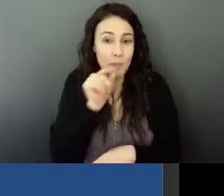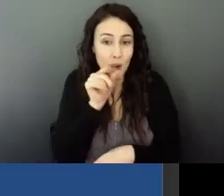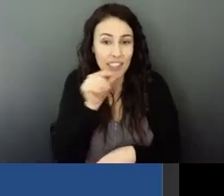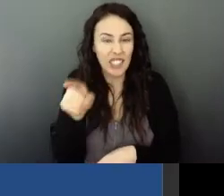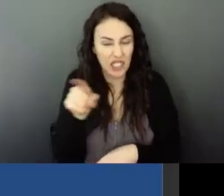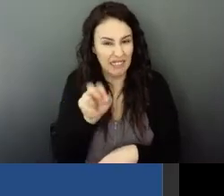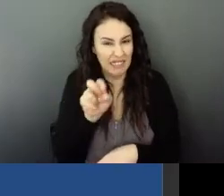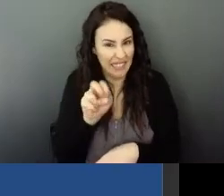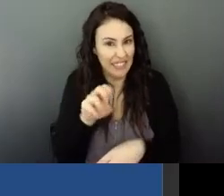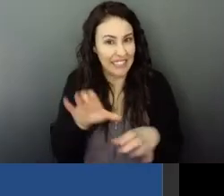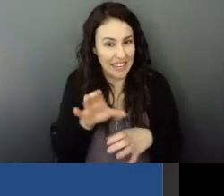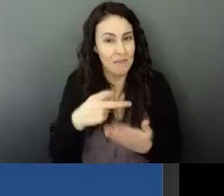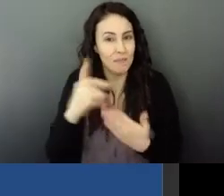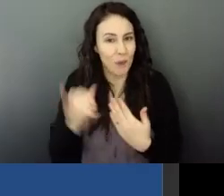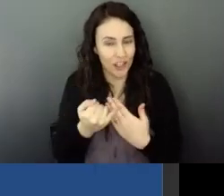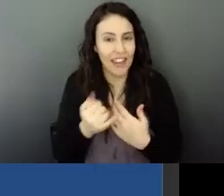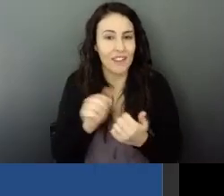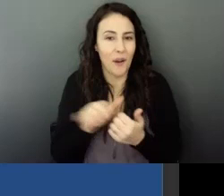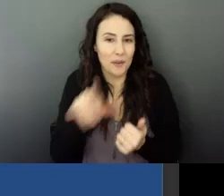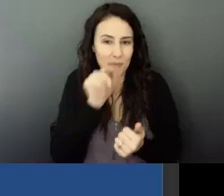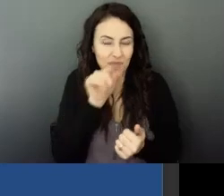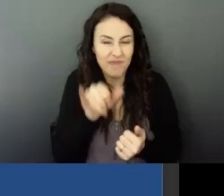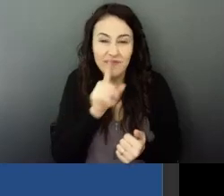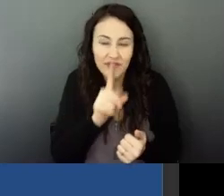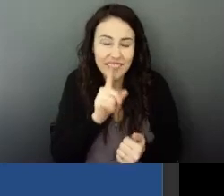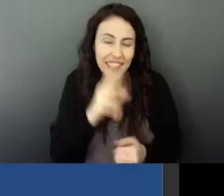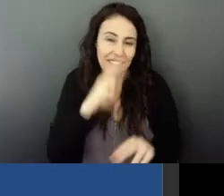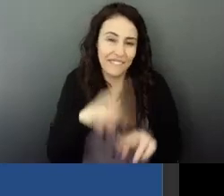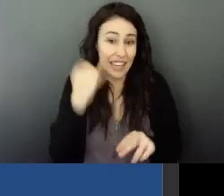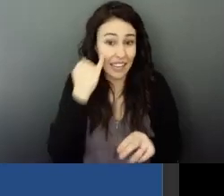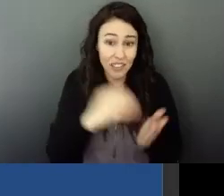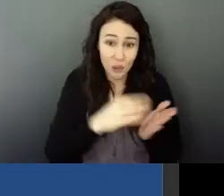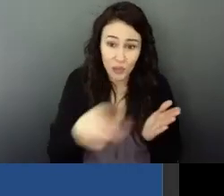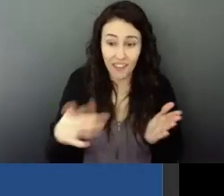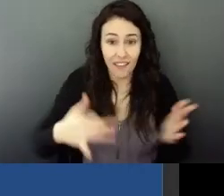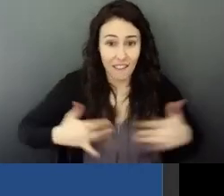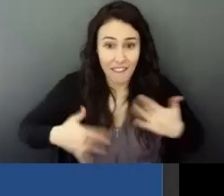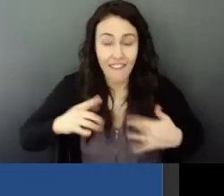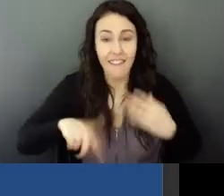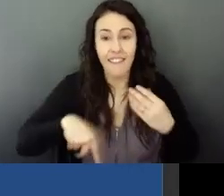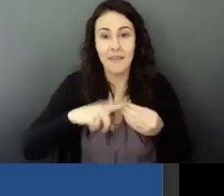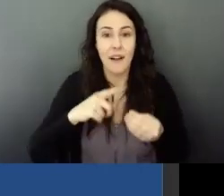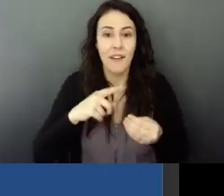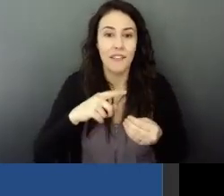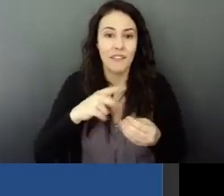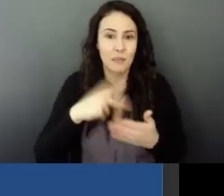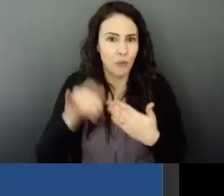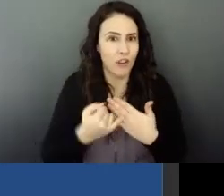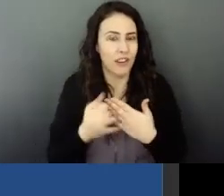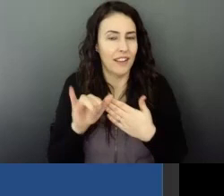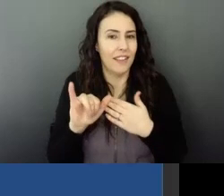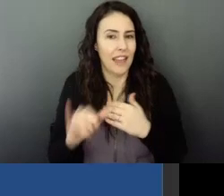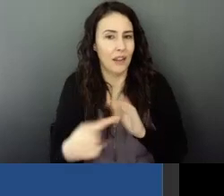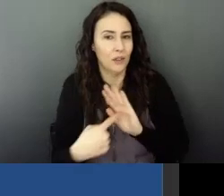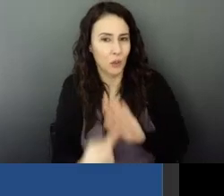birds, which is really fun because when the students are excited about a project, then that shows with their